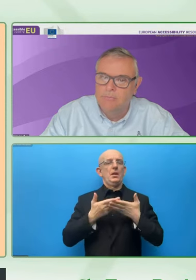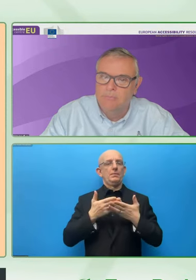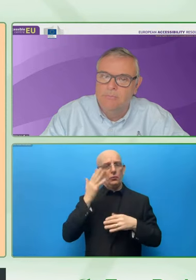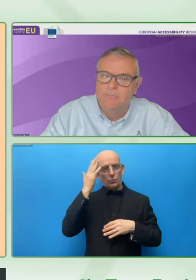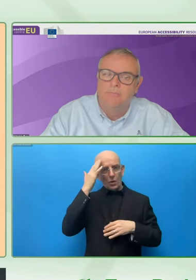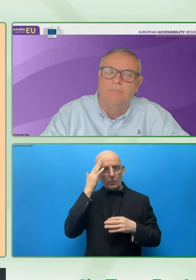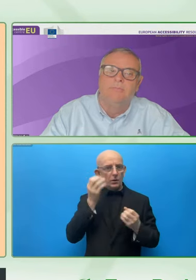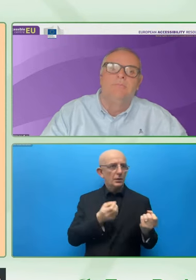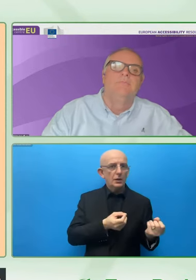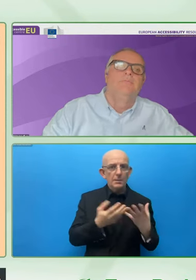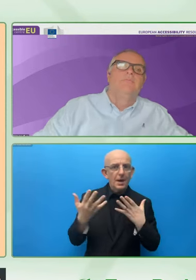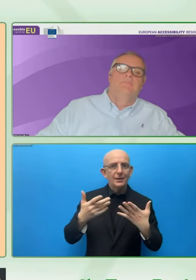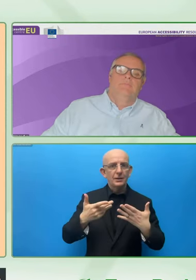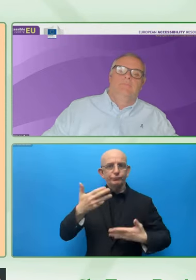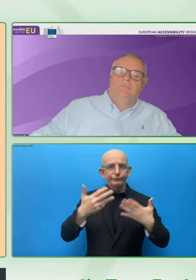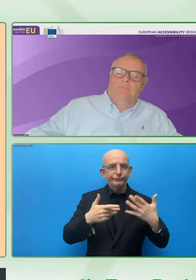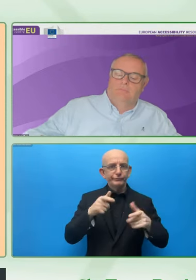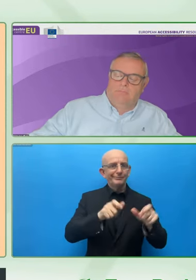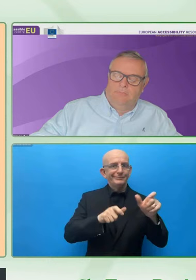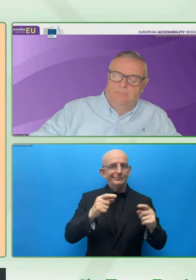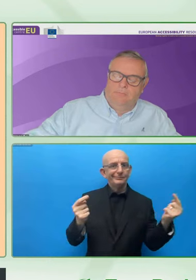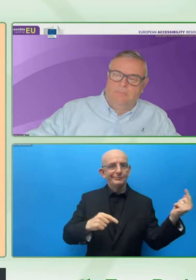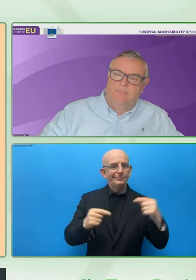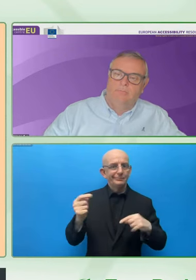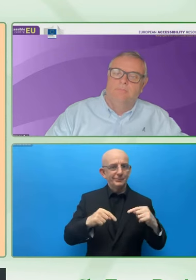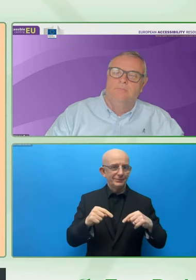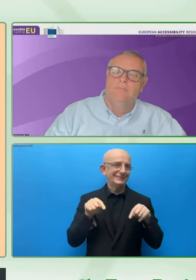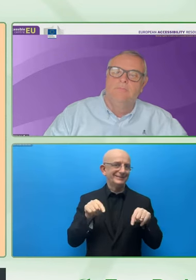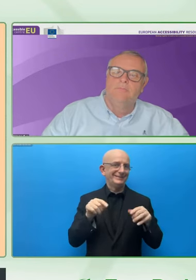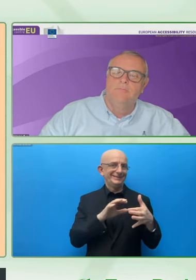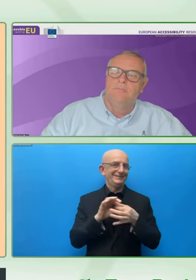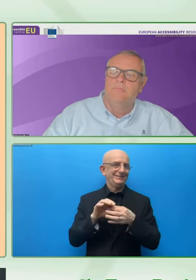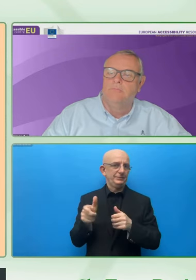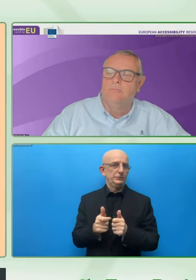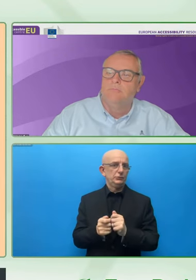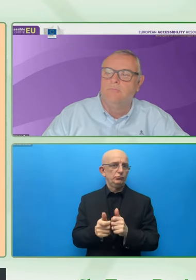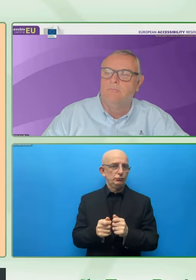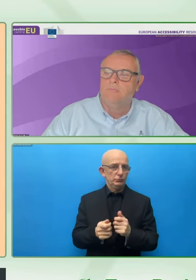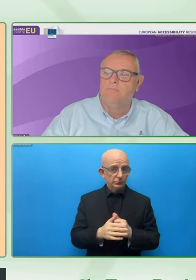the disability legislation. And